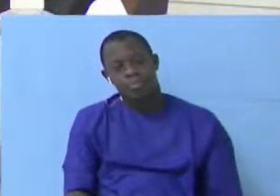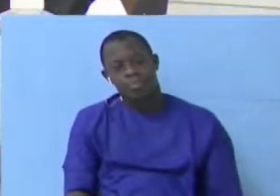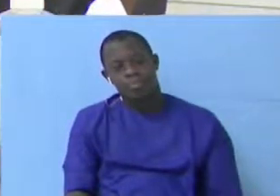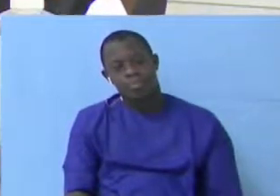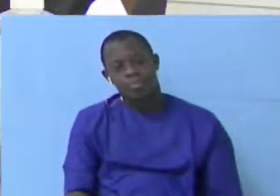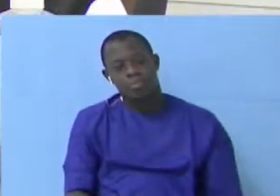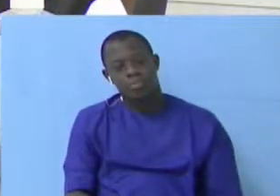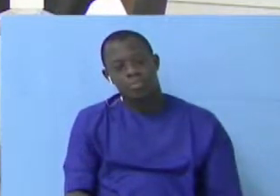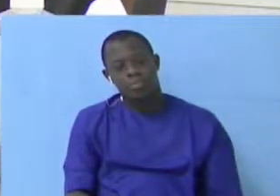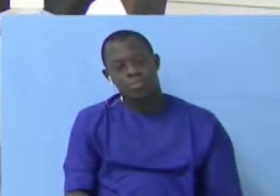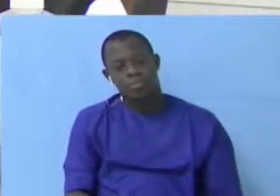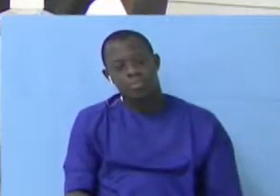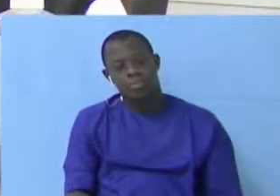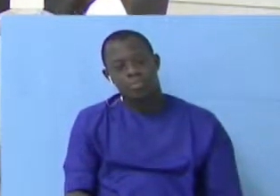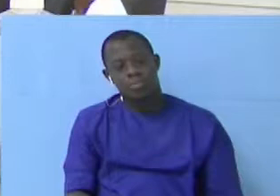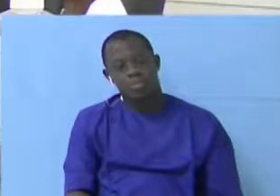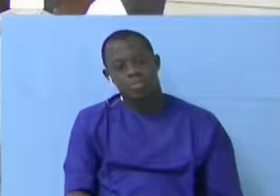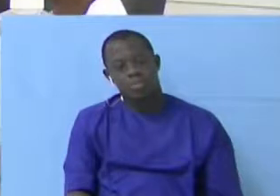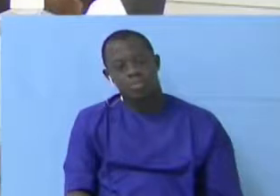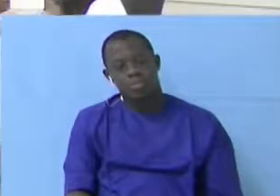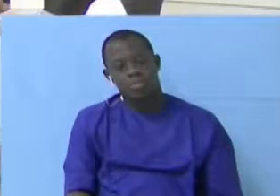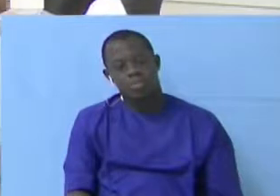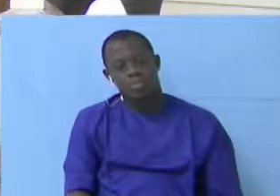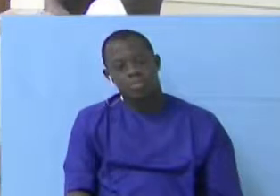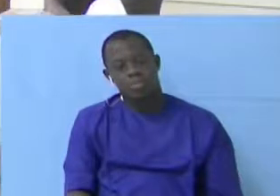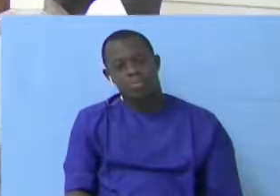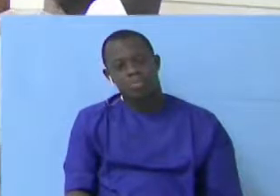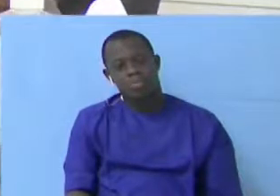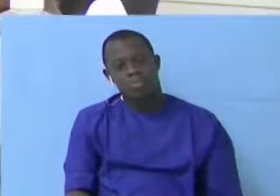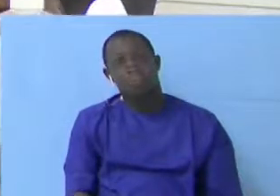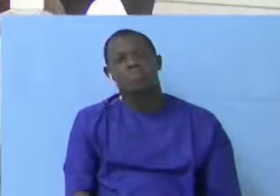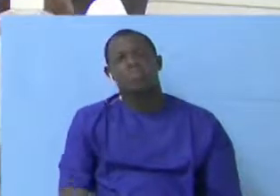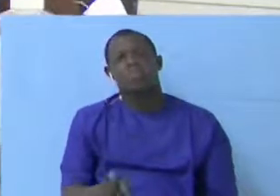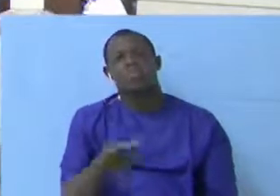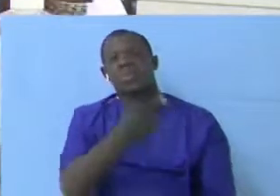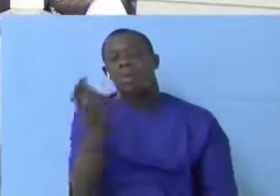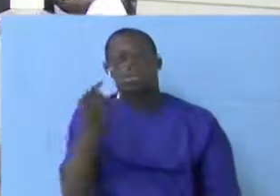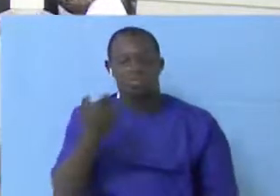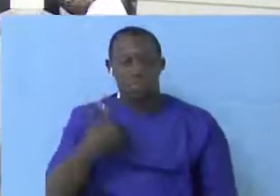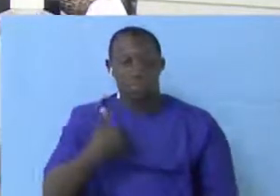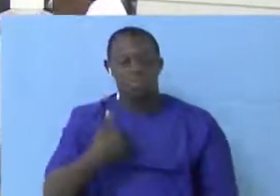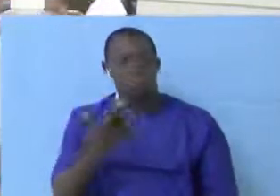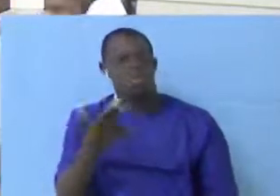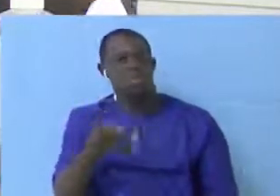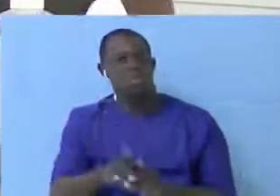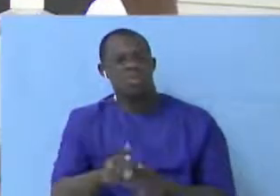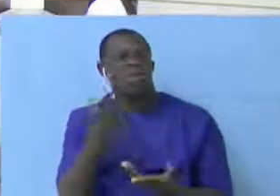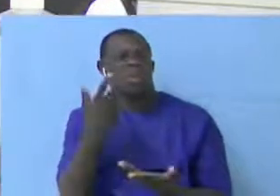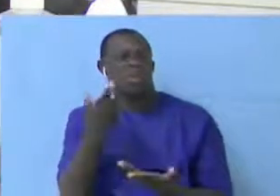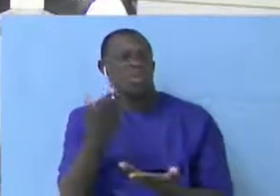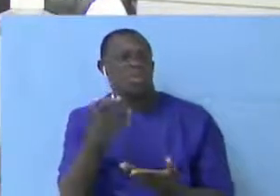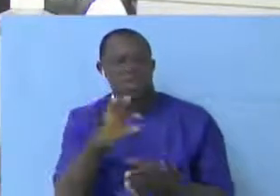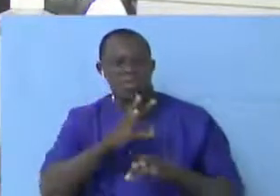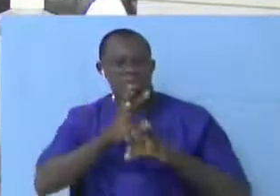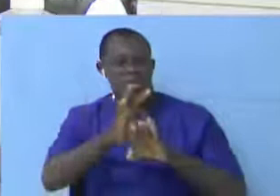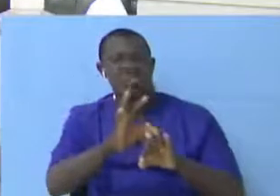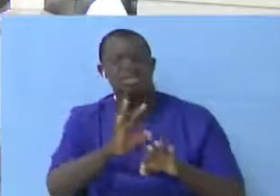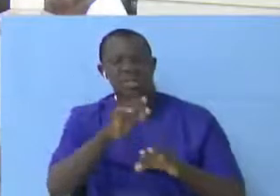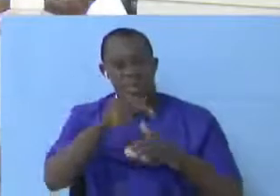these people were, it was likely telephone or some interest in